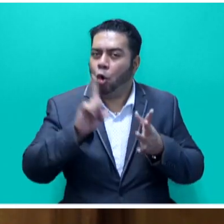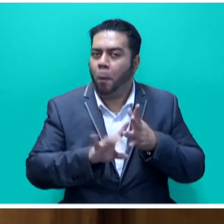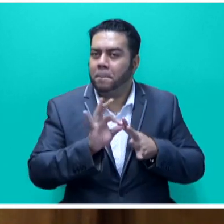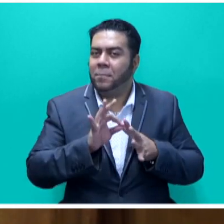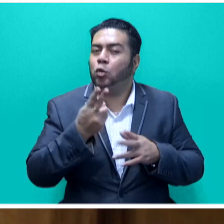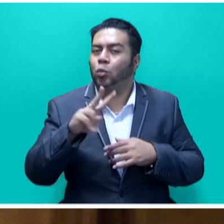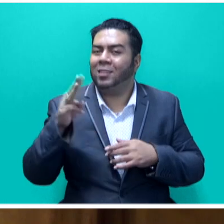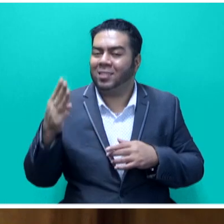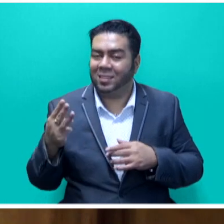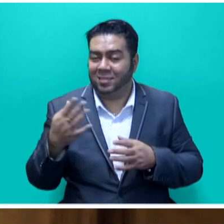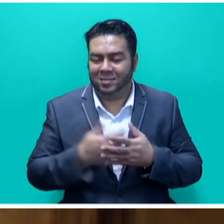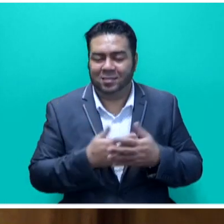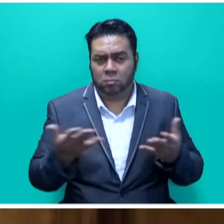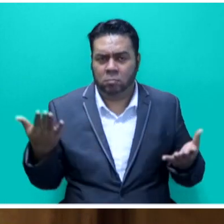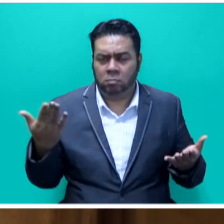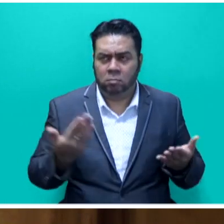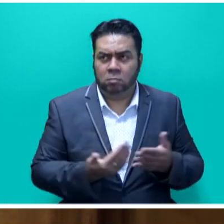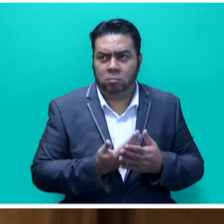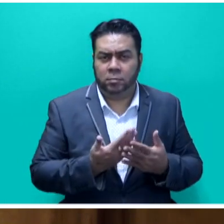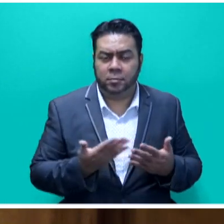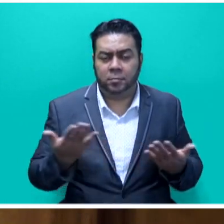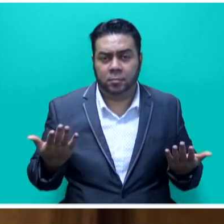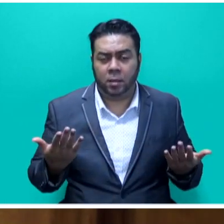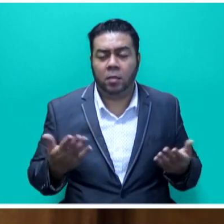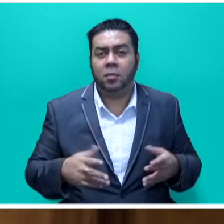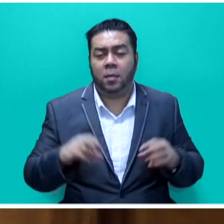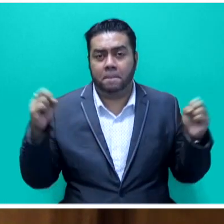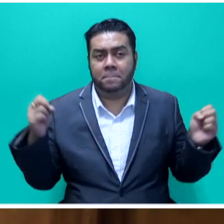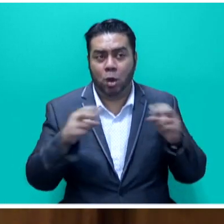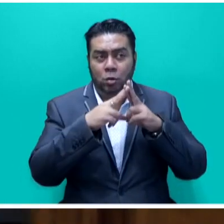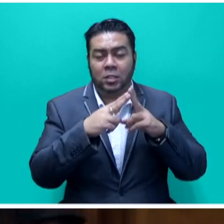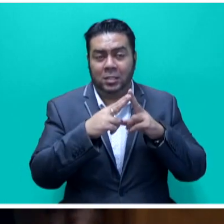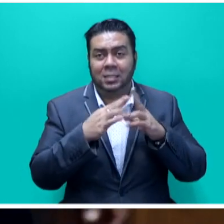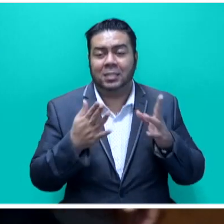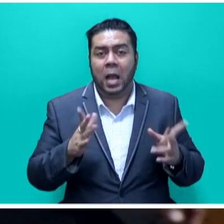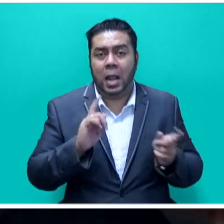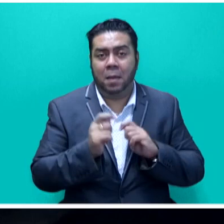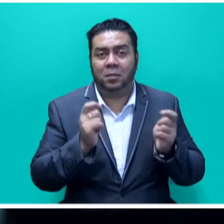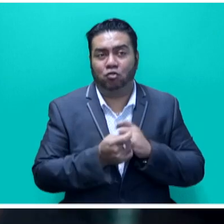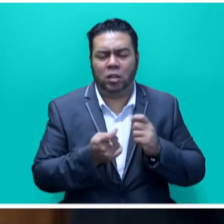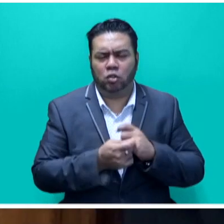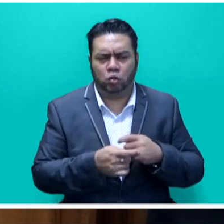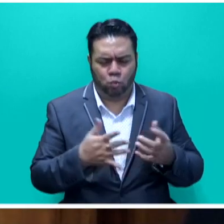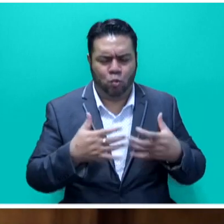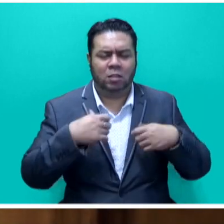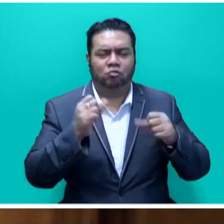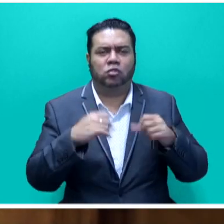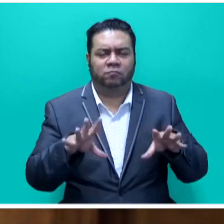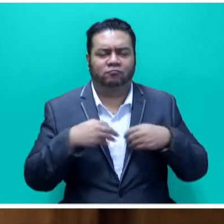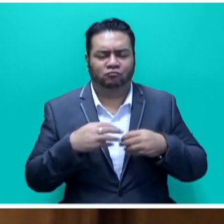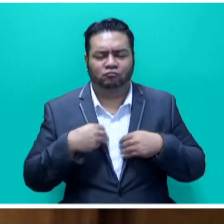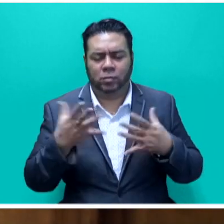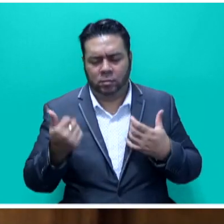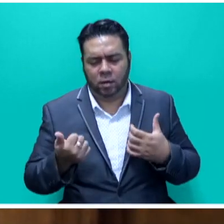action since its entry into force of the Paris Climate Change Agreement. We achieved new heights while the adoption of the